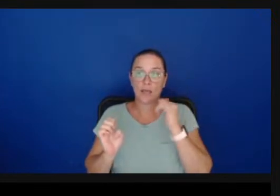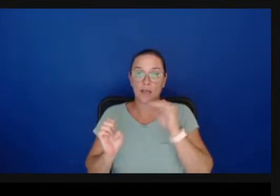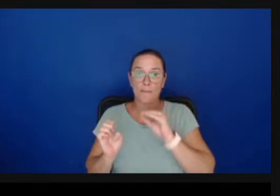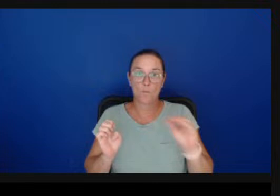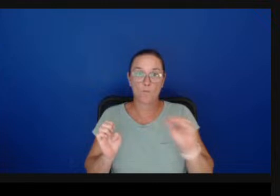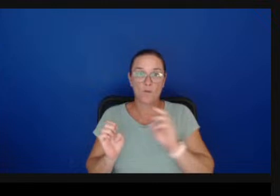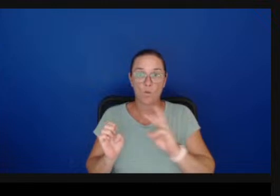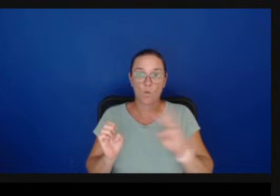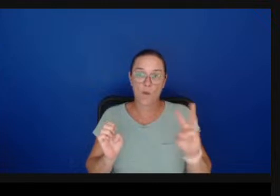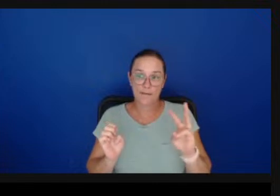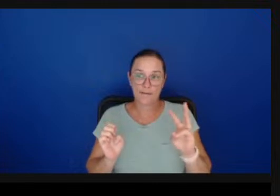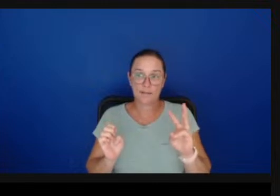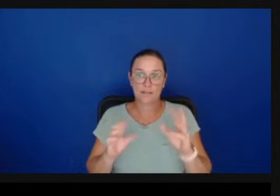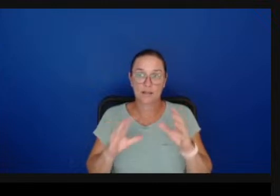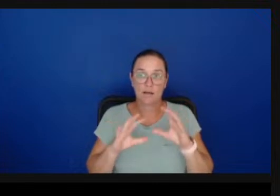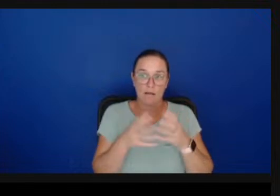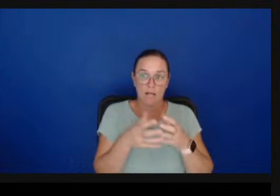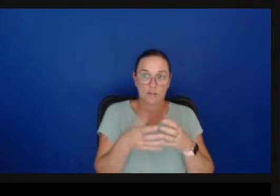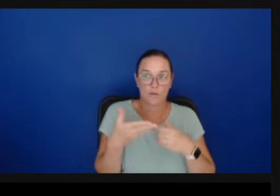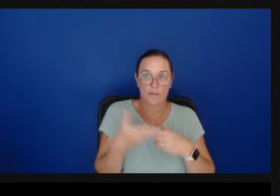that direction there.